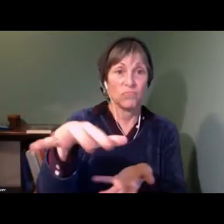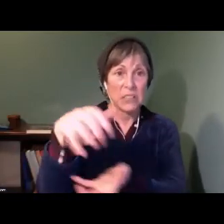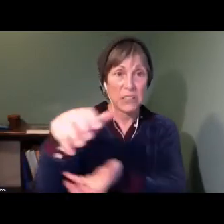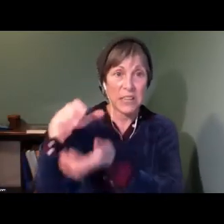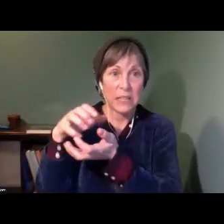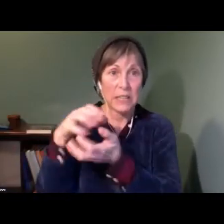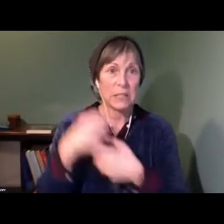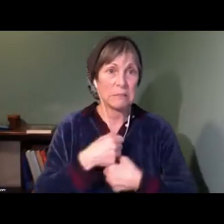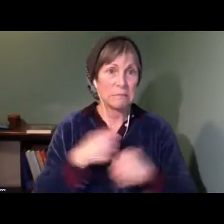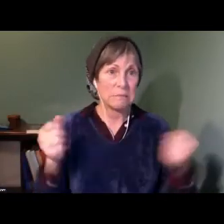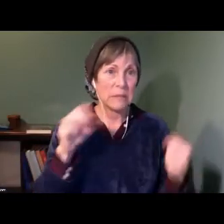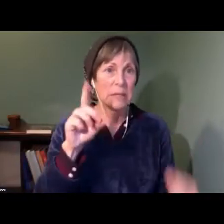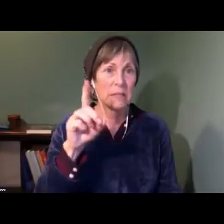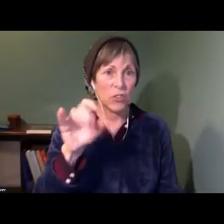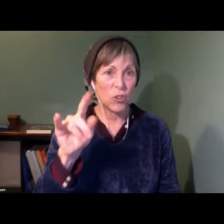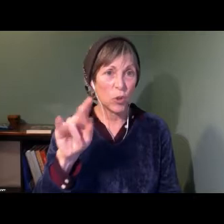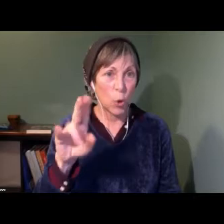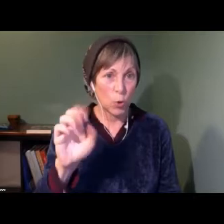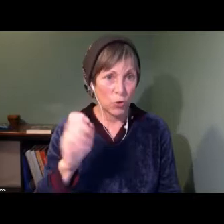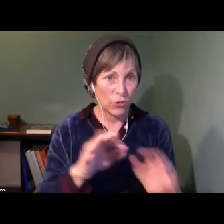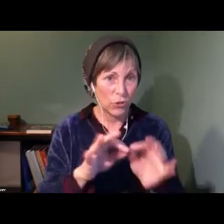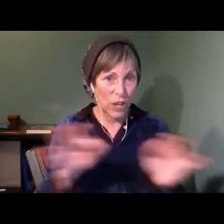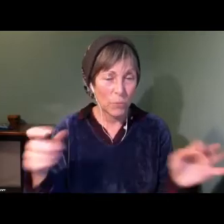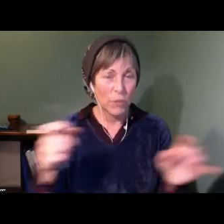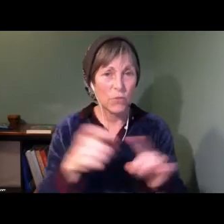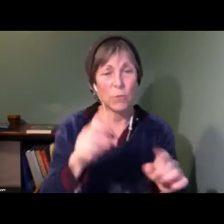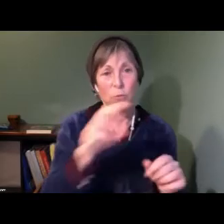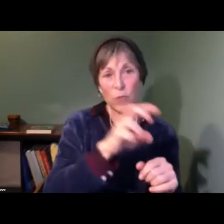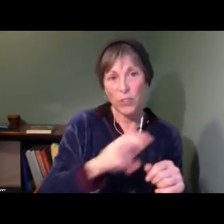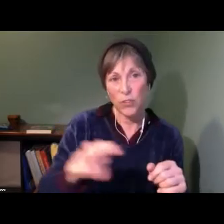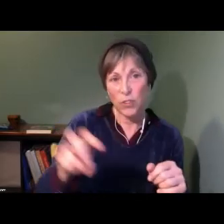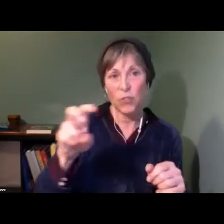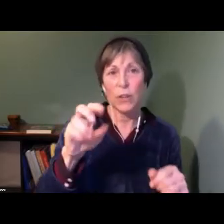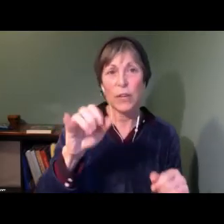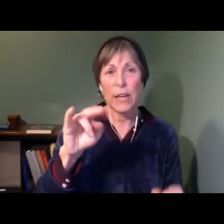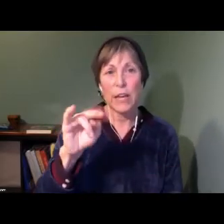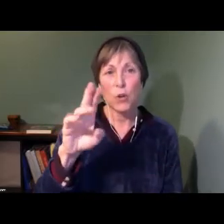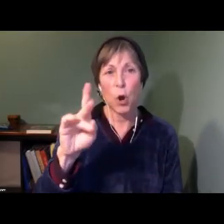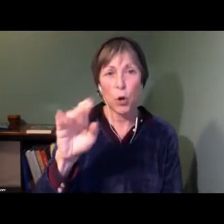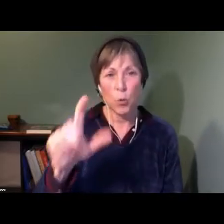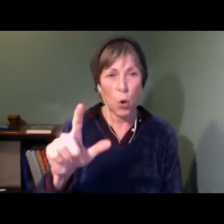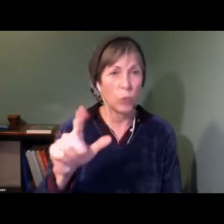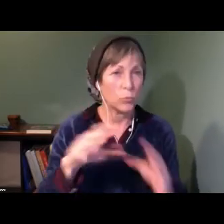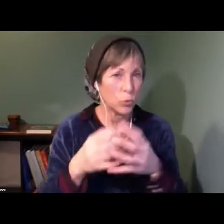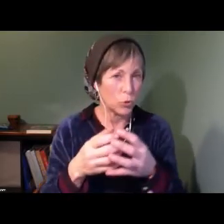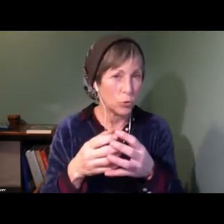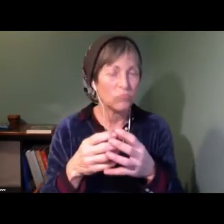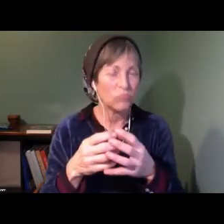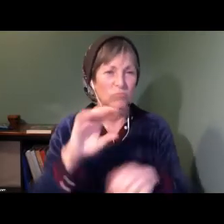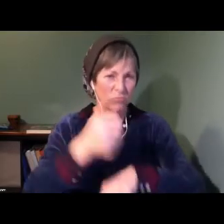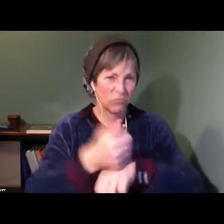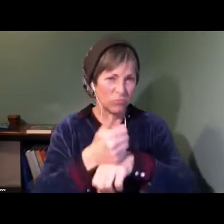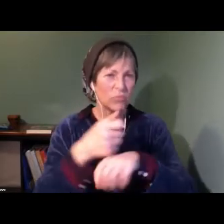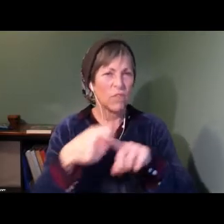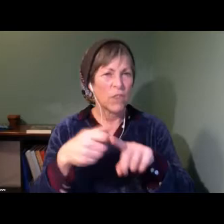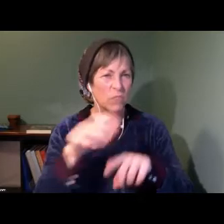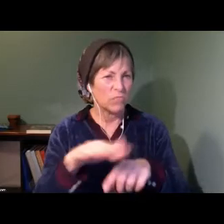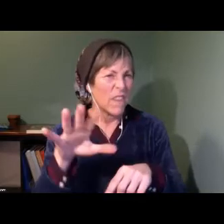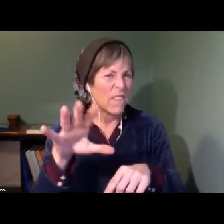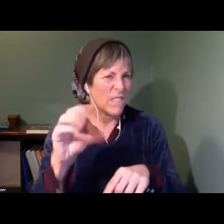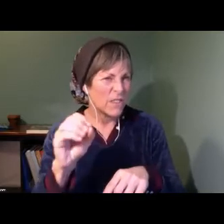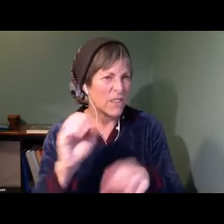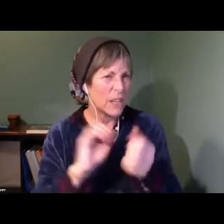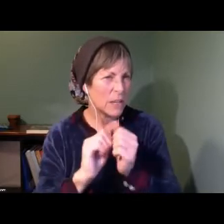statements from the transition and inaugural entities created by approximately 50 candidates who